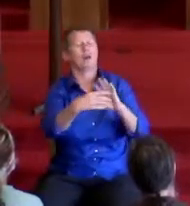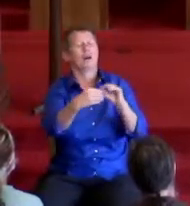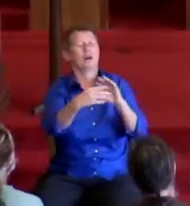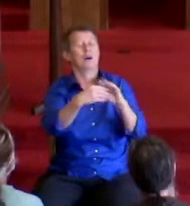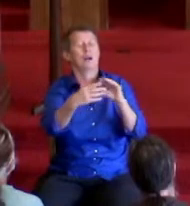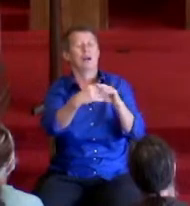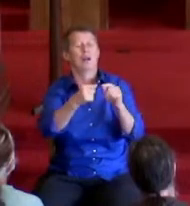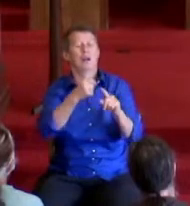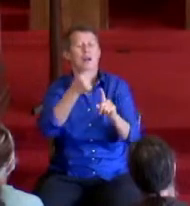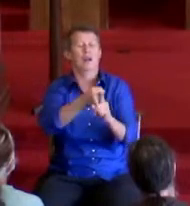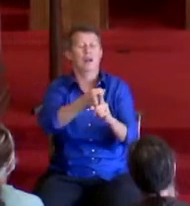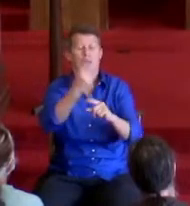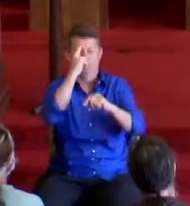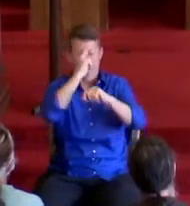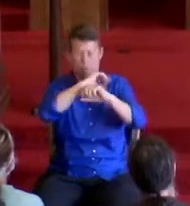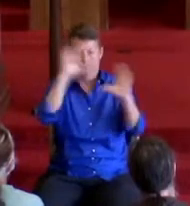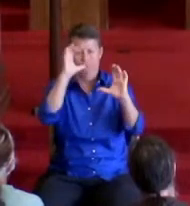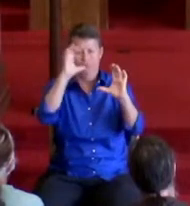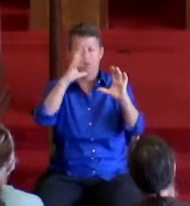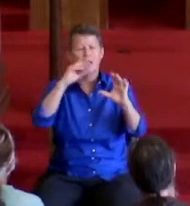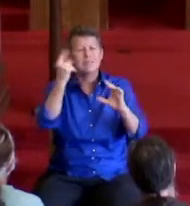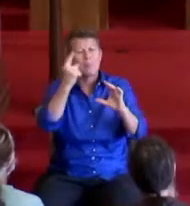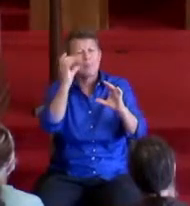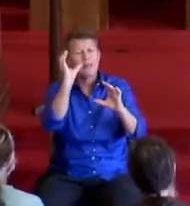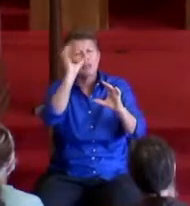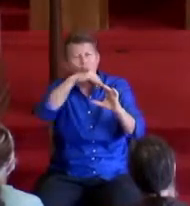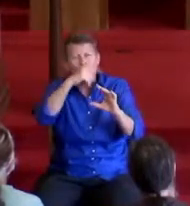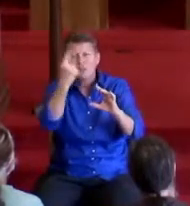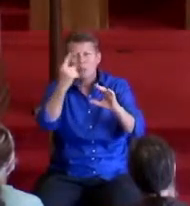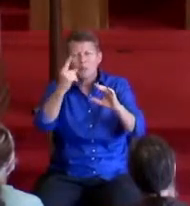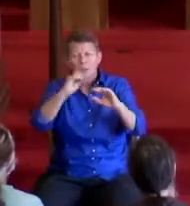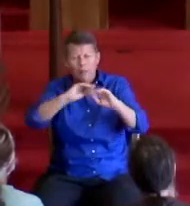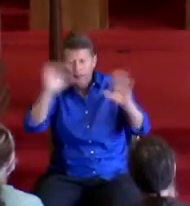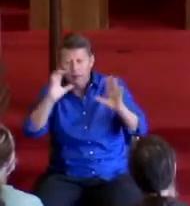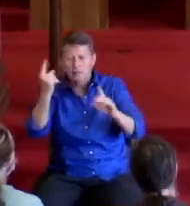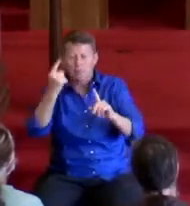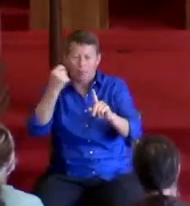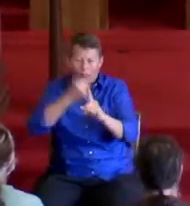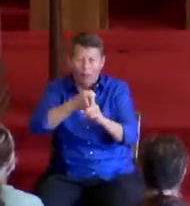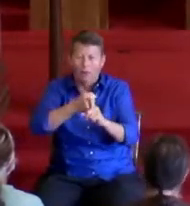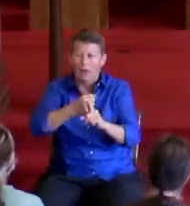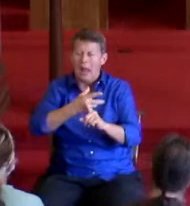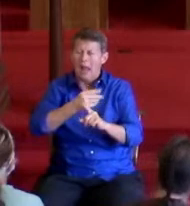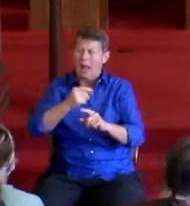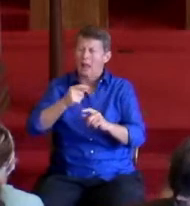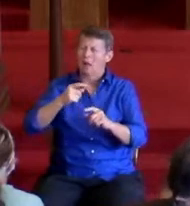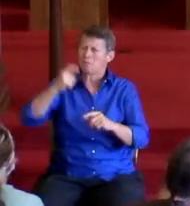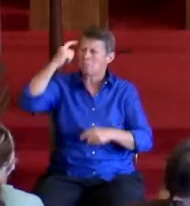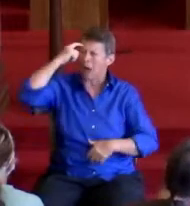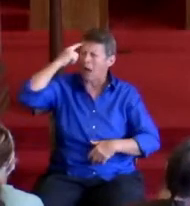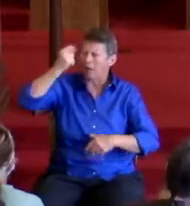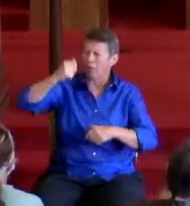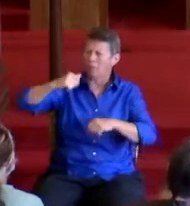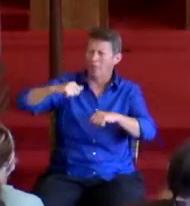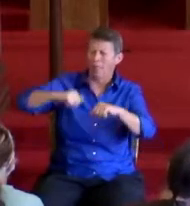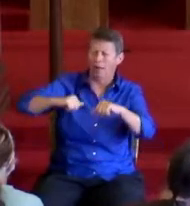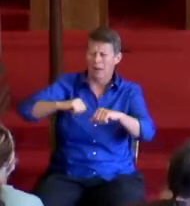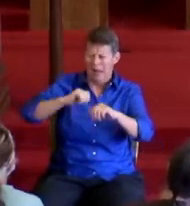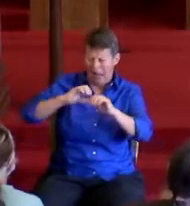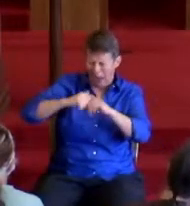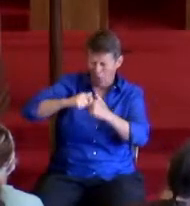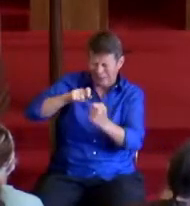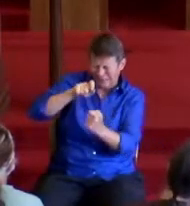the mind in sufficient doubt about its precise application to tease it into active